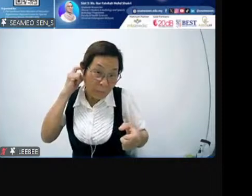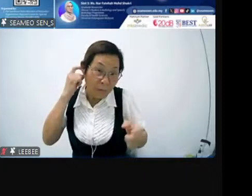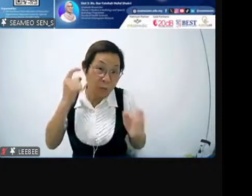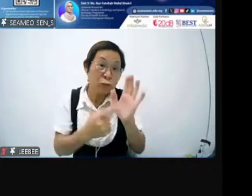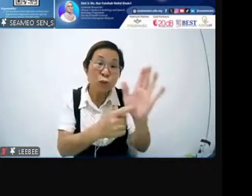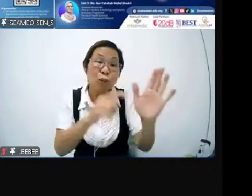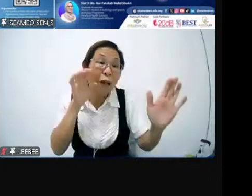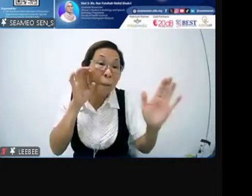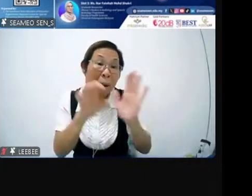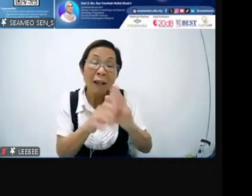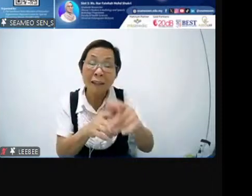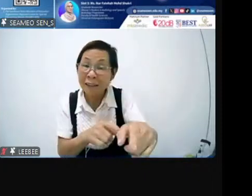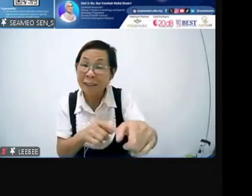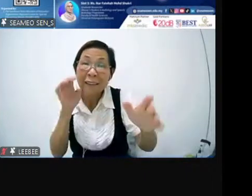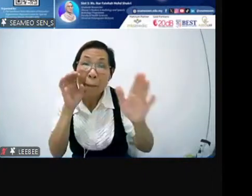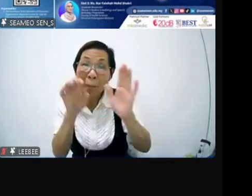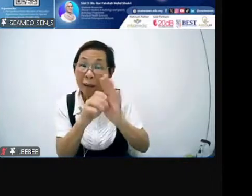and